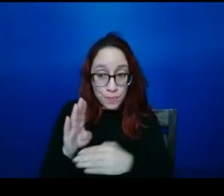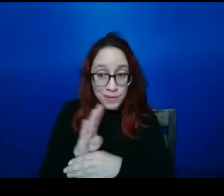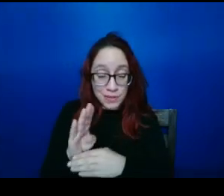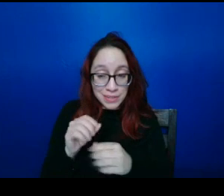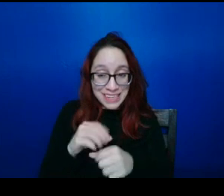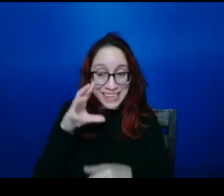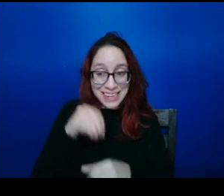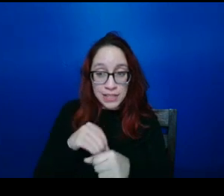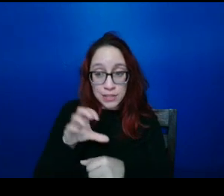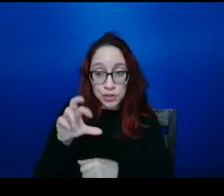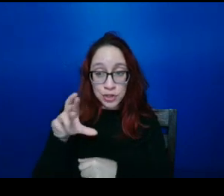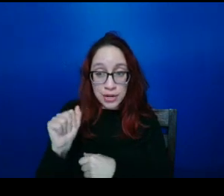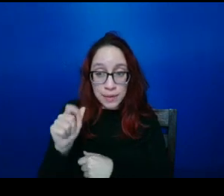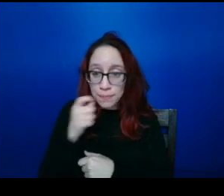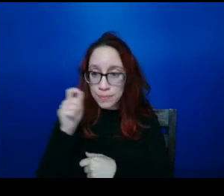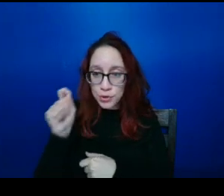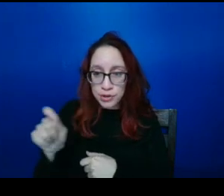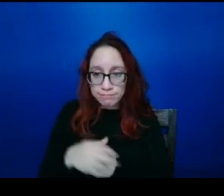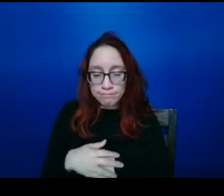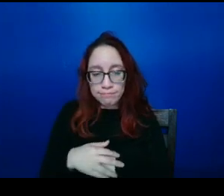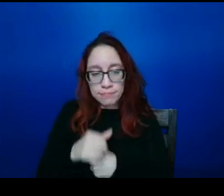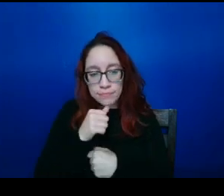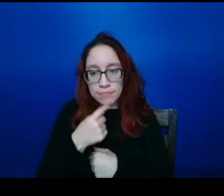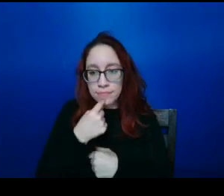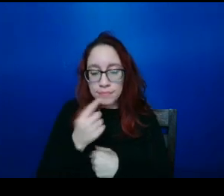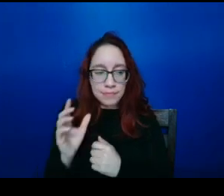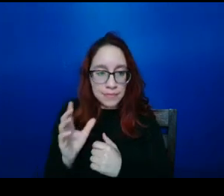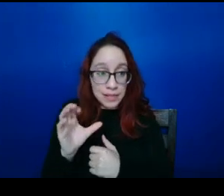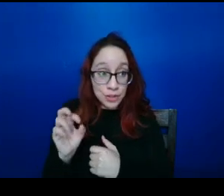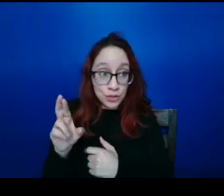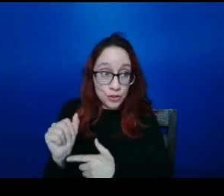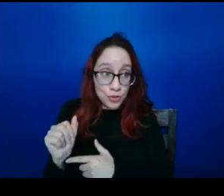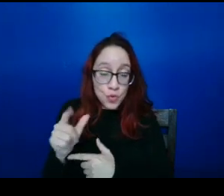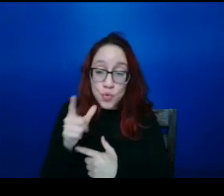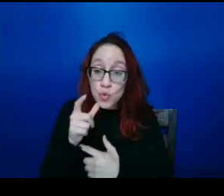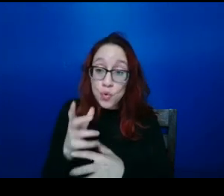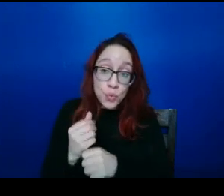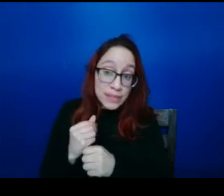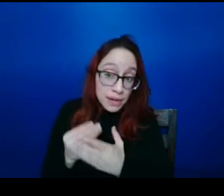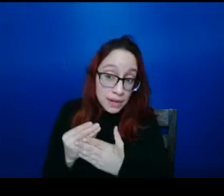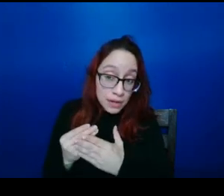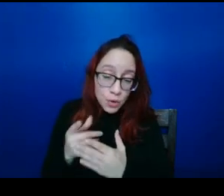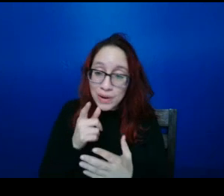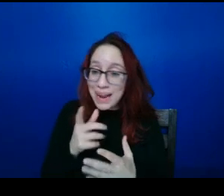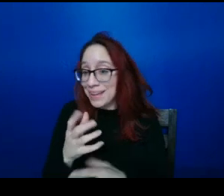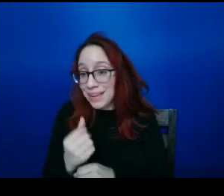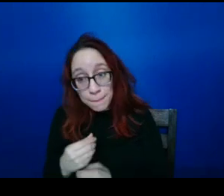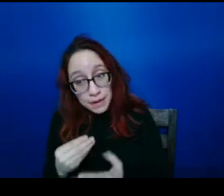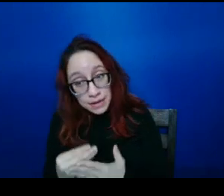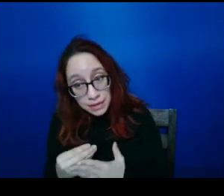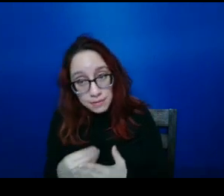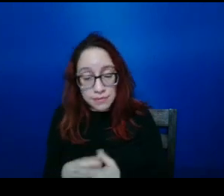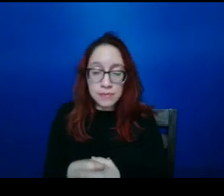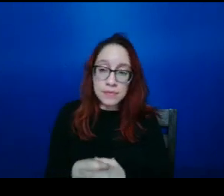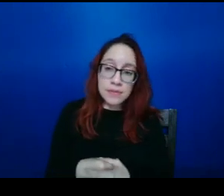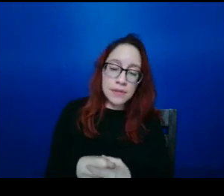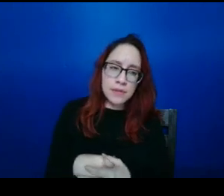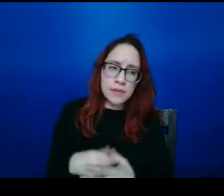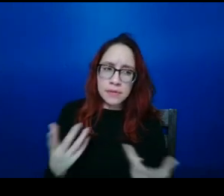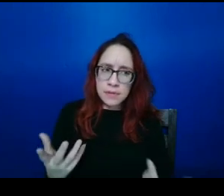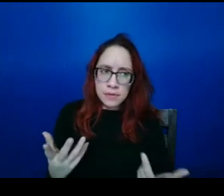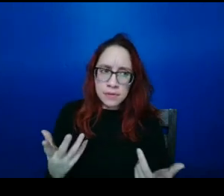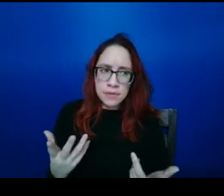the CRA, period. It doesn't say CRA who received funding or didn't receive funding, or so